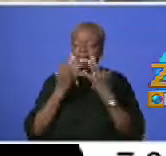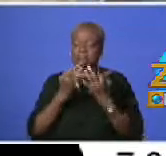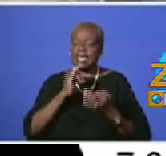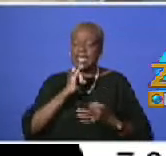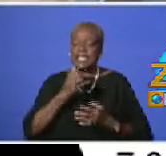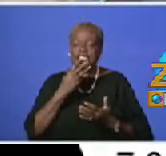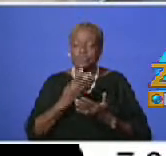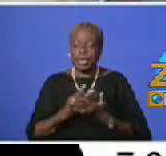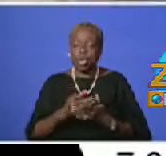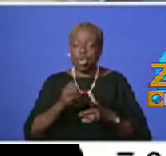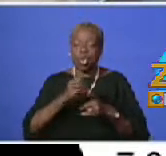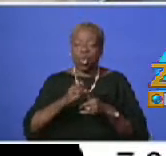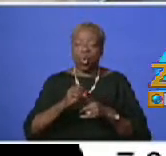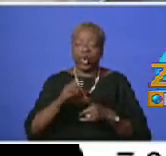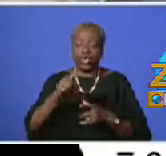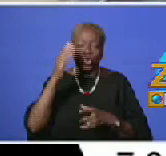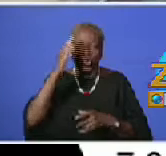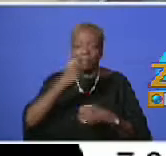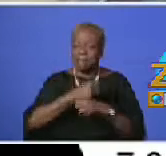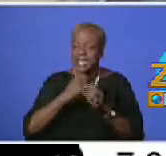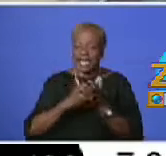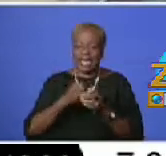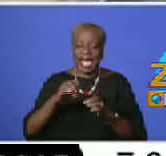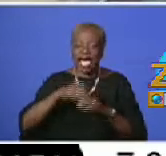even actually make it out to see another day.